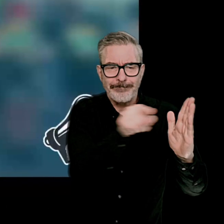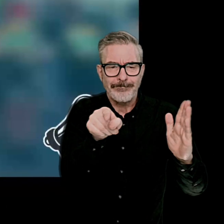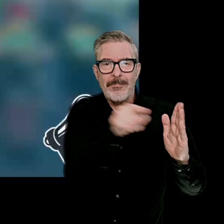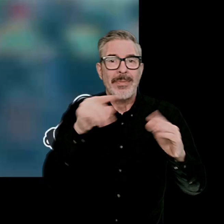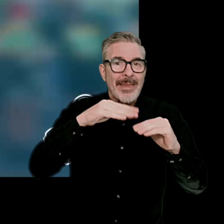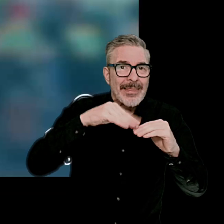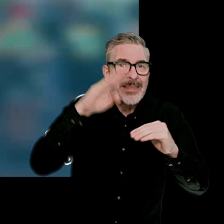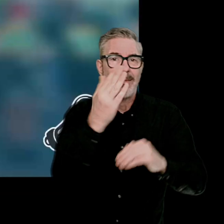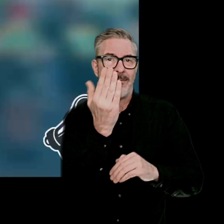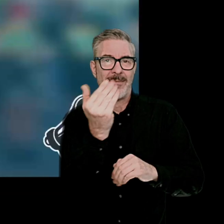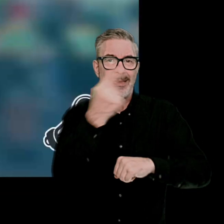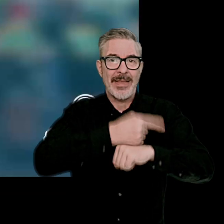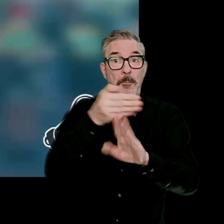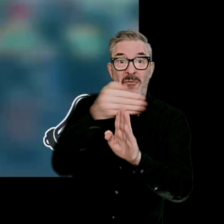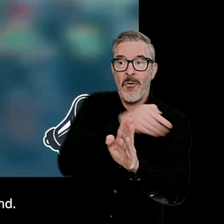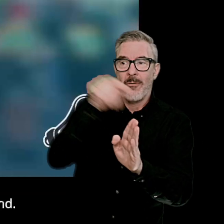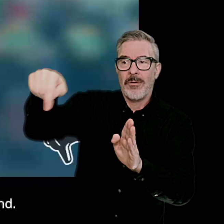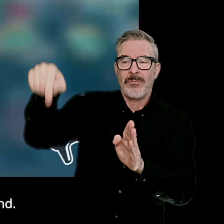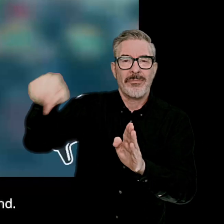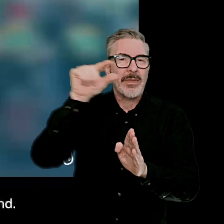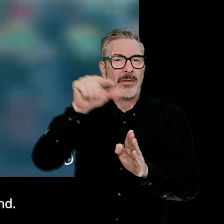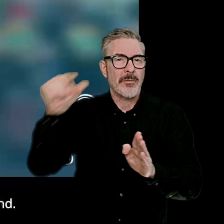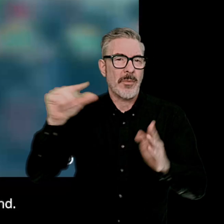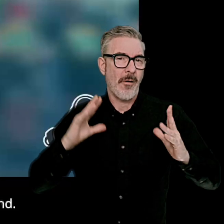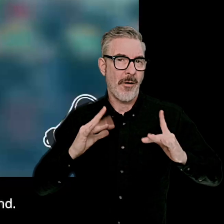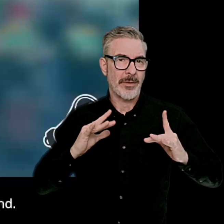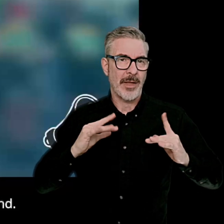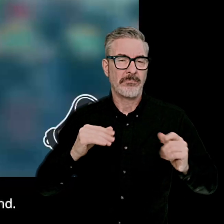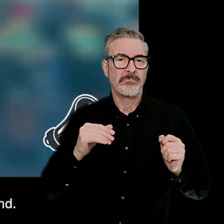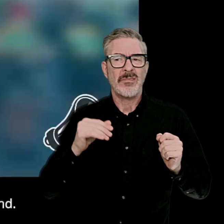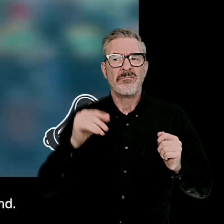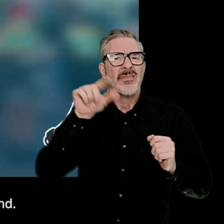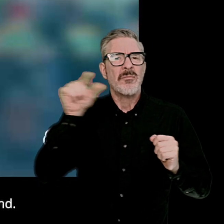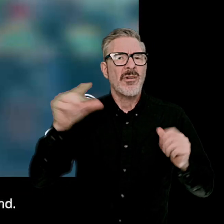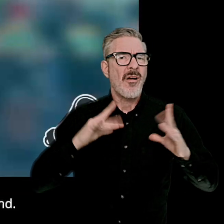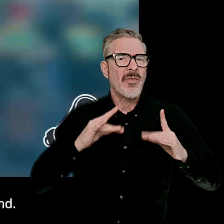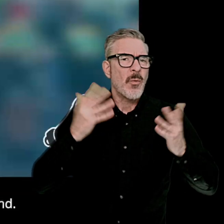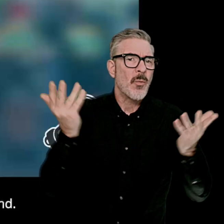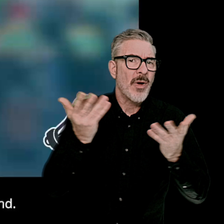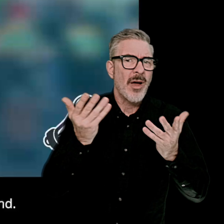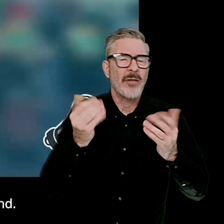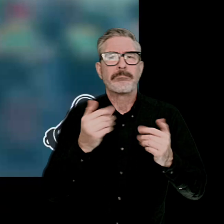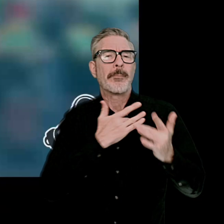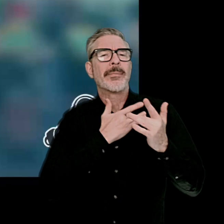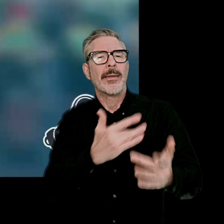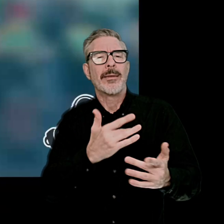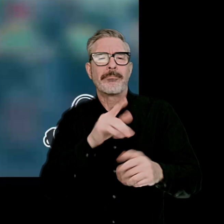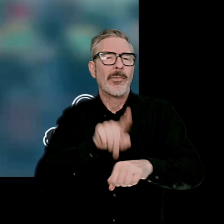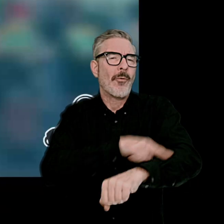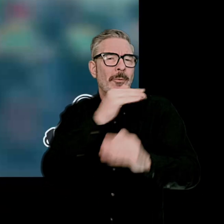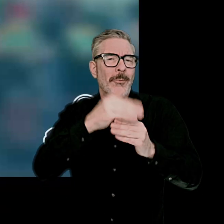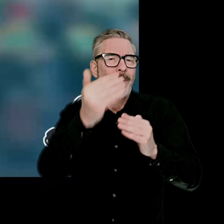or the statutory holiday. Examples of statutory holiday is when there's a long weekend.